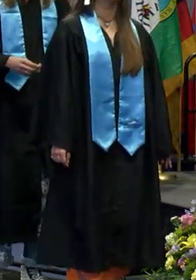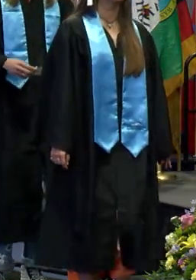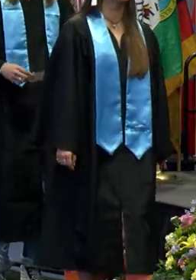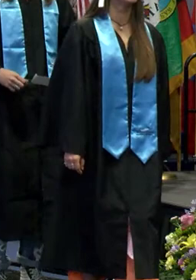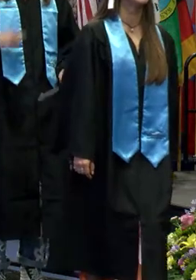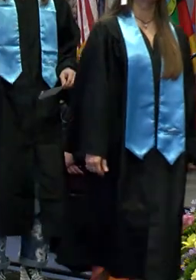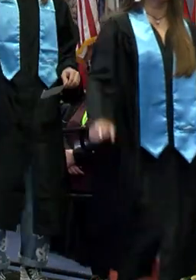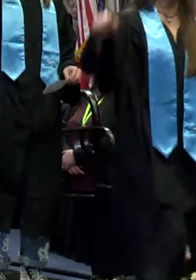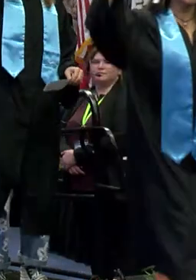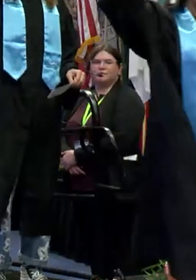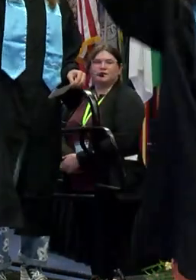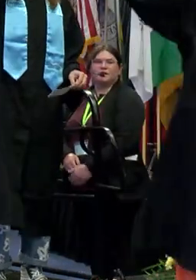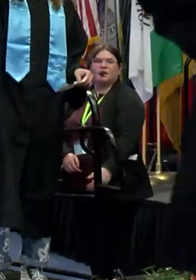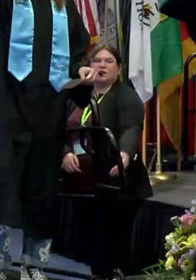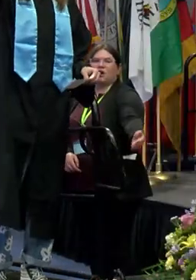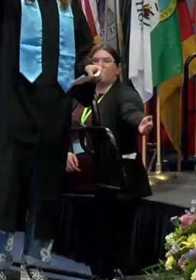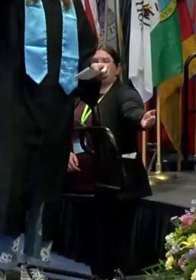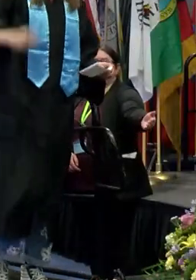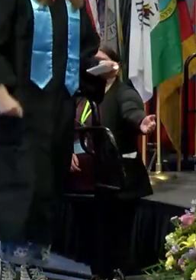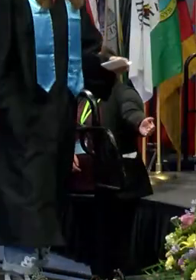Carly Ann Herr.